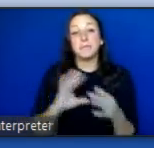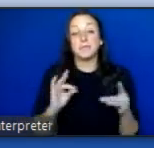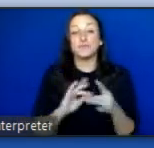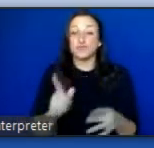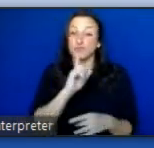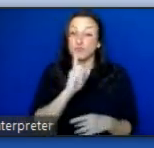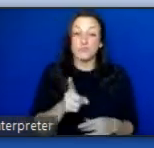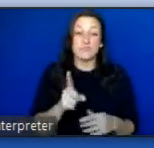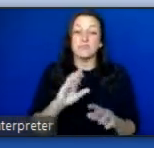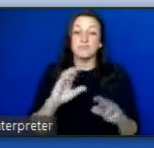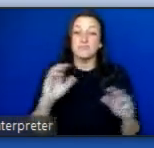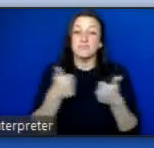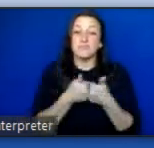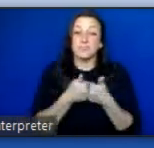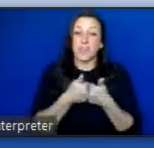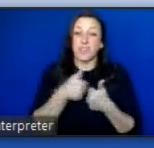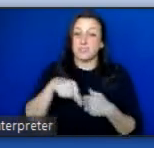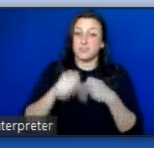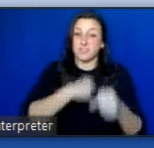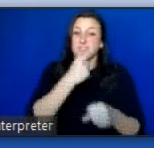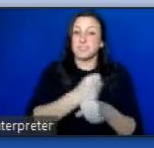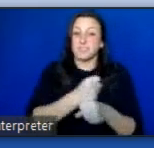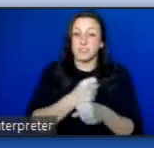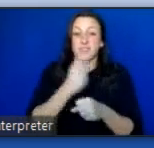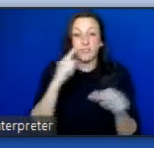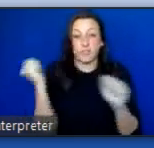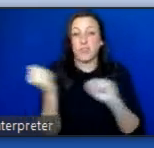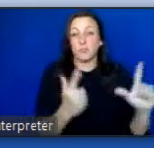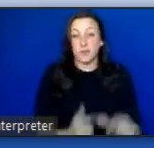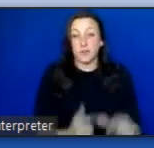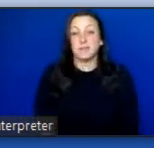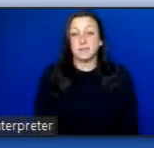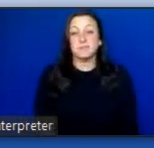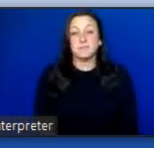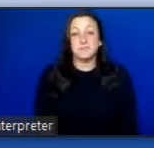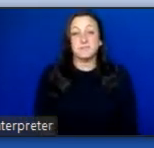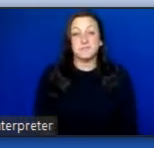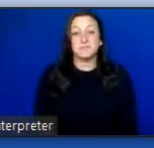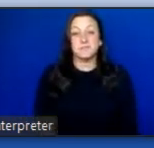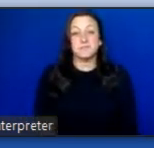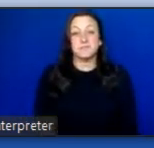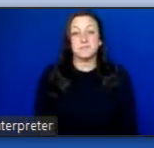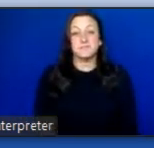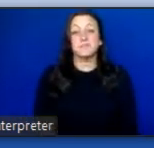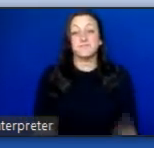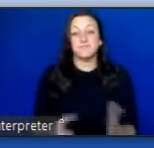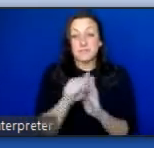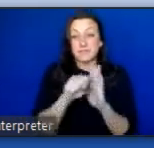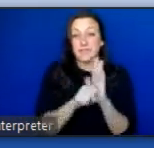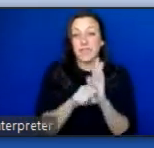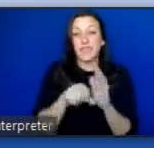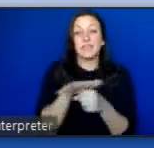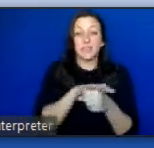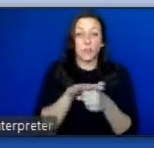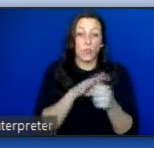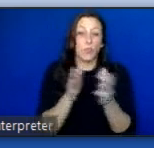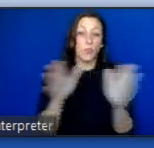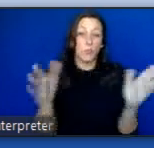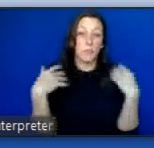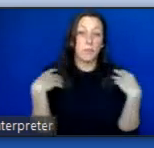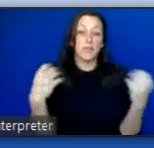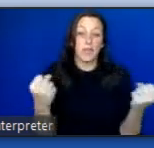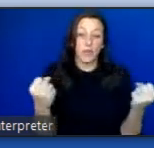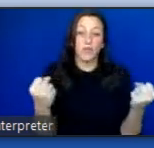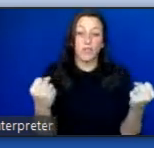a challenging year for everybody. In state and local public health, we had to scale up